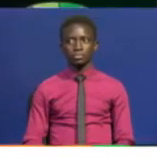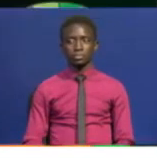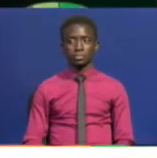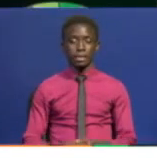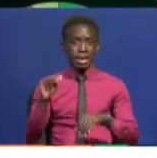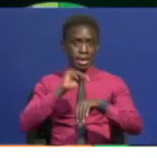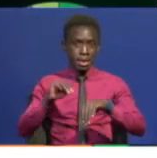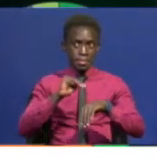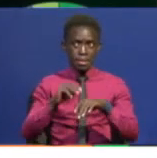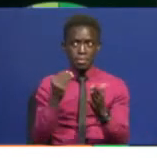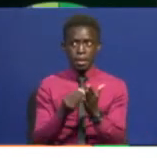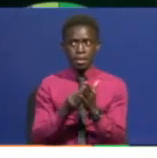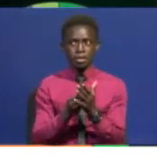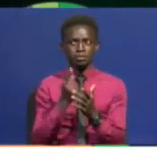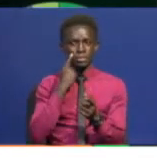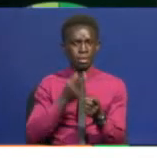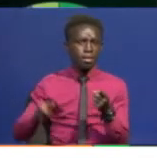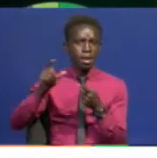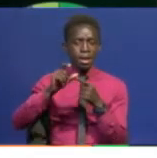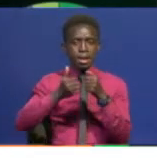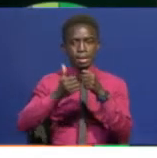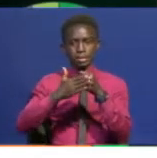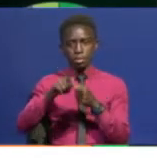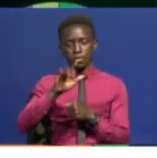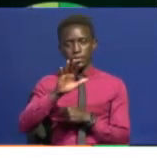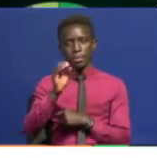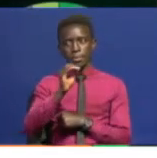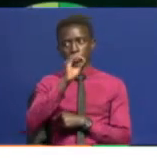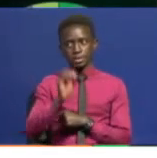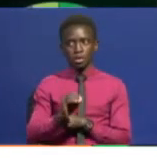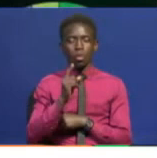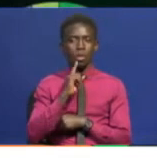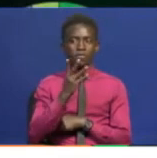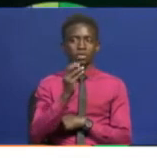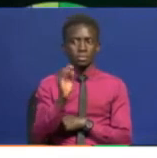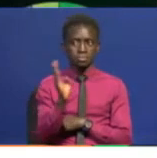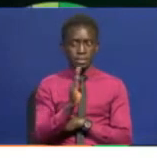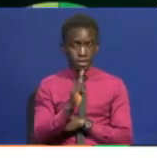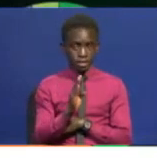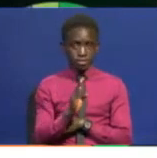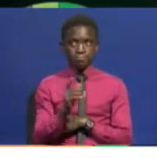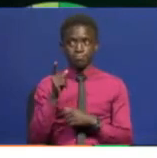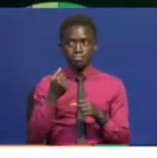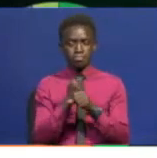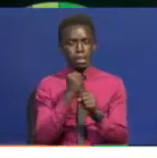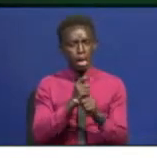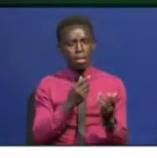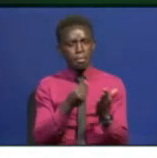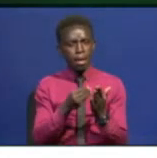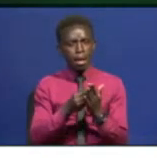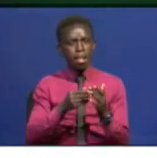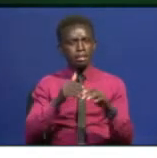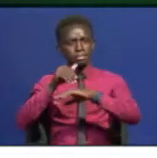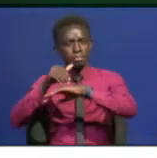M-Pesa revenue expanded by 19.4% to 140 billion shillings, boosted by increased transaction, maintaining its position as